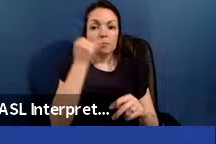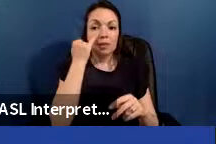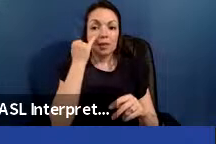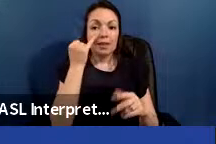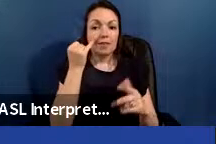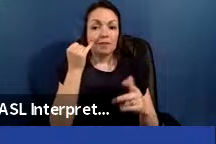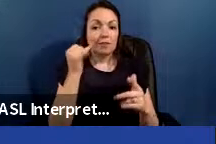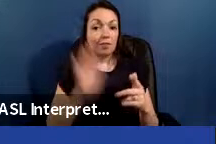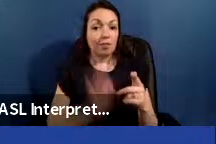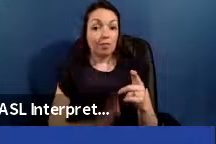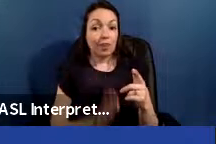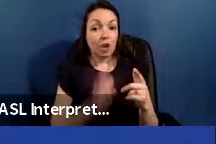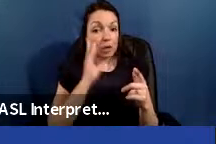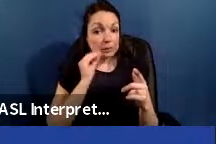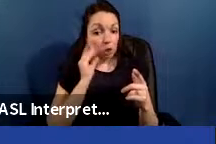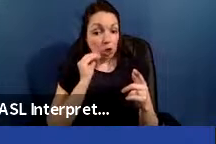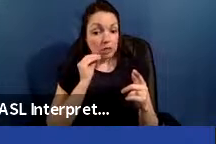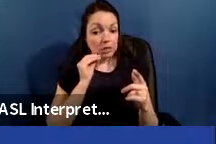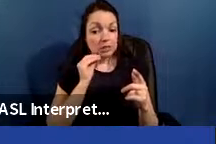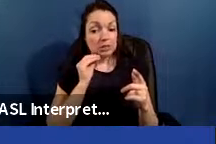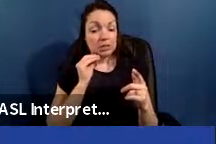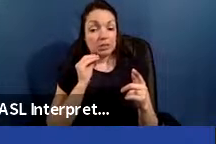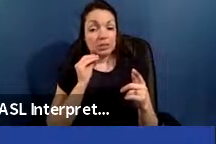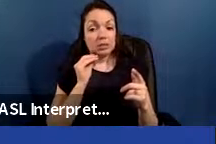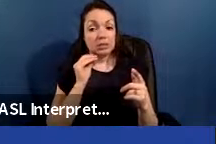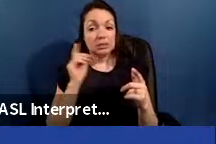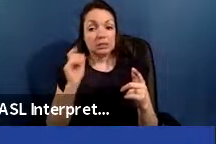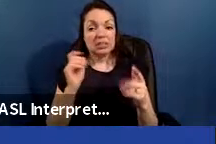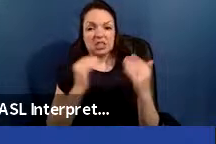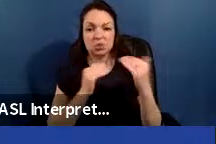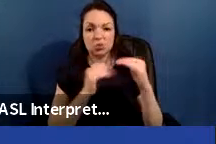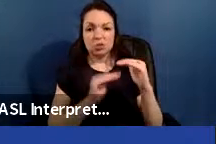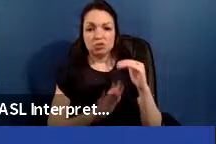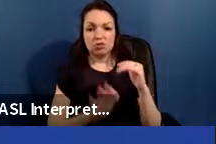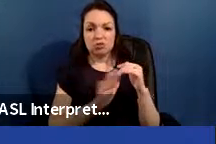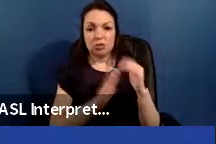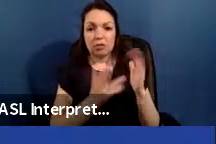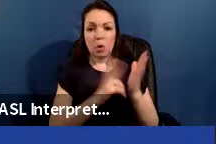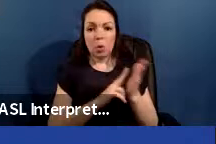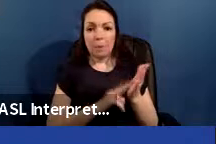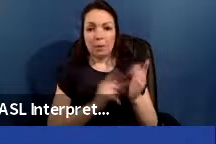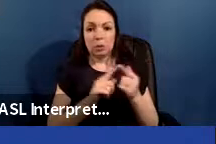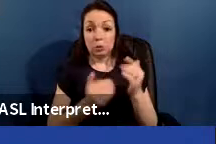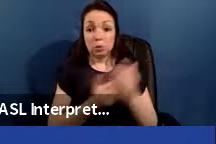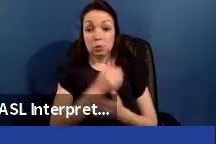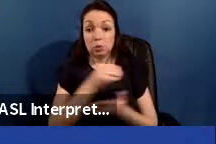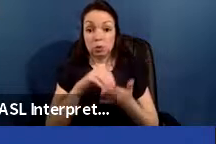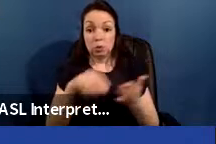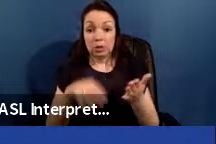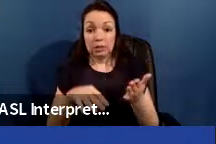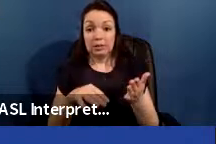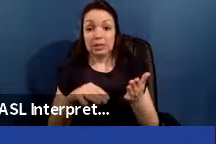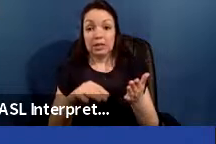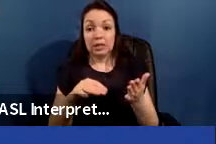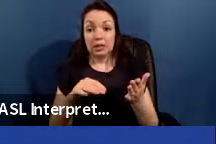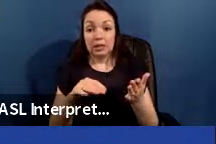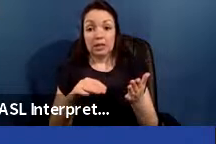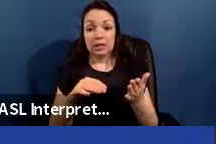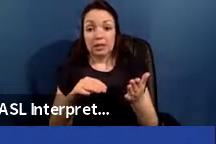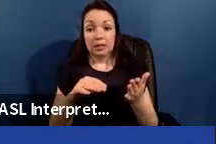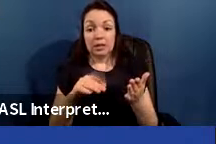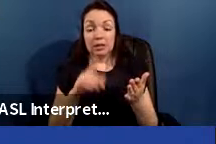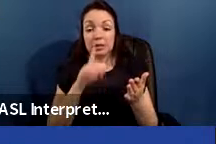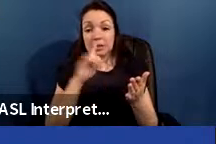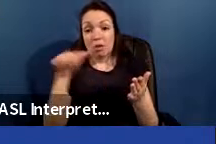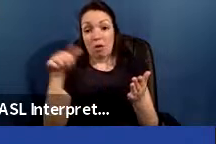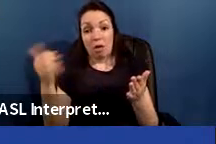to experience that they need to restrict their enrollment to new students. But there's a lot of other things that we